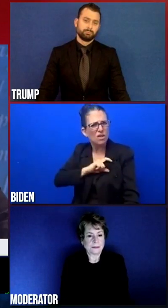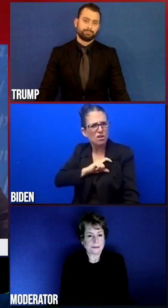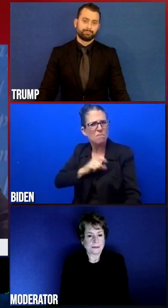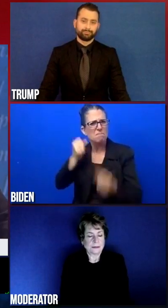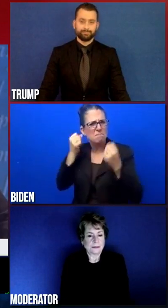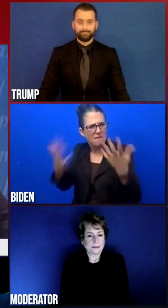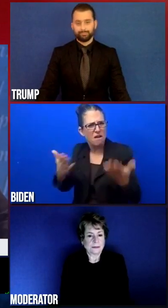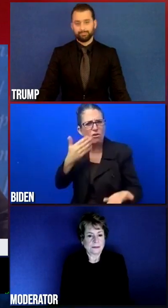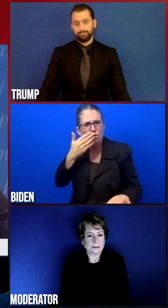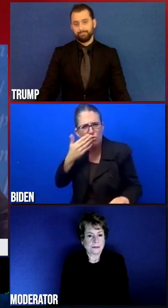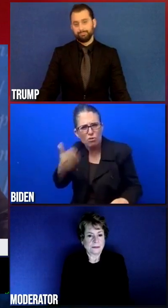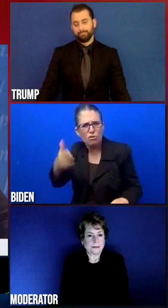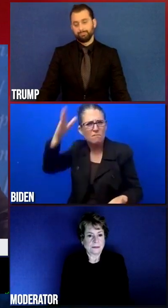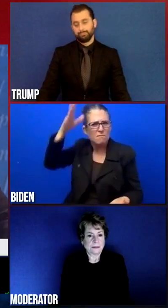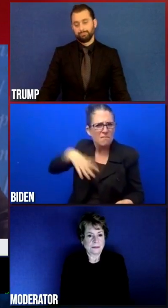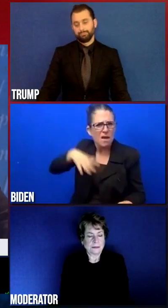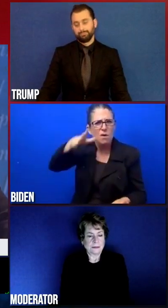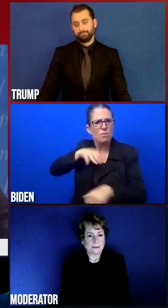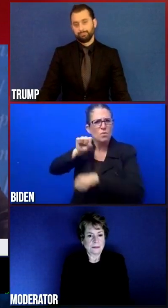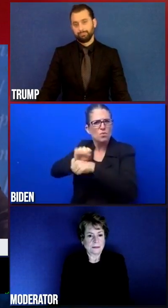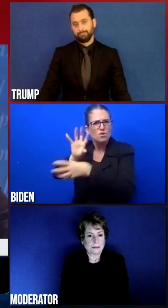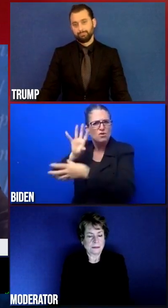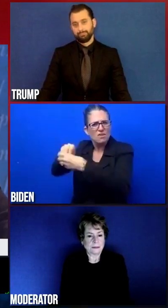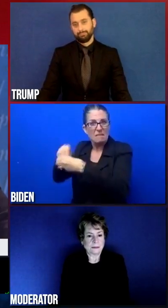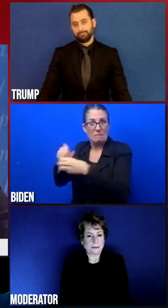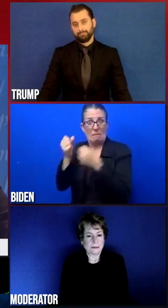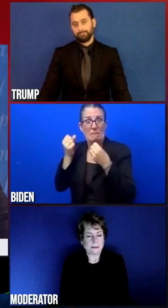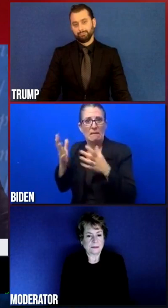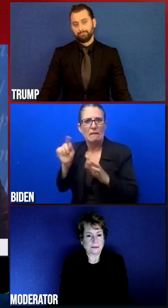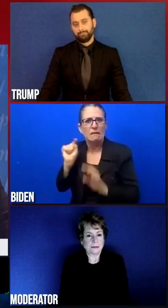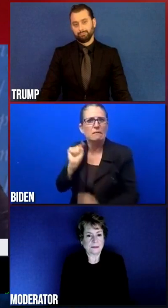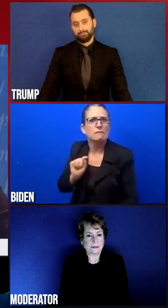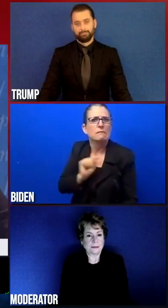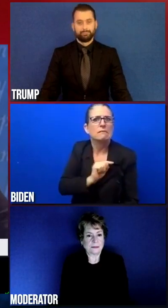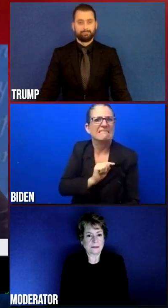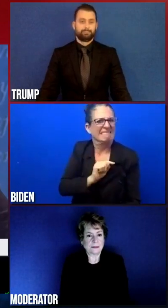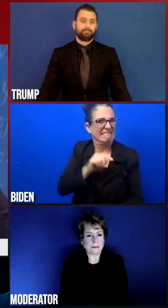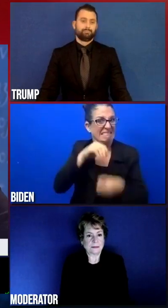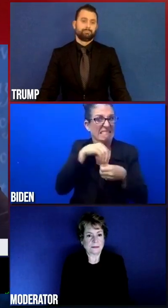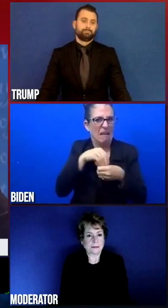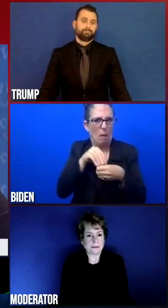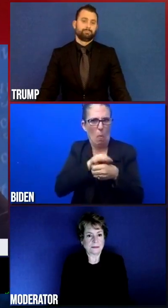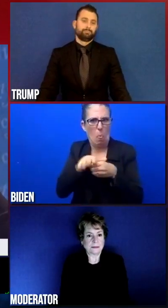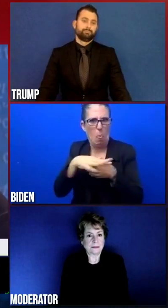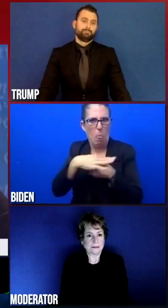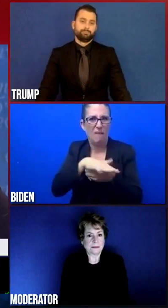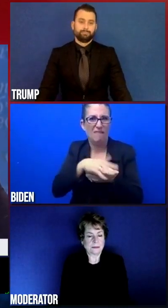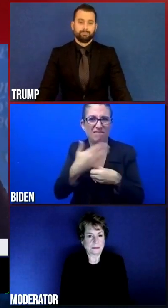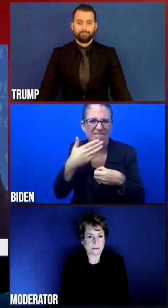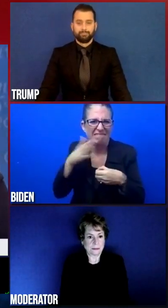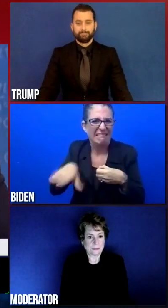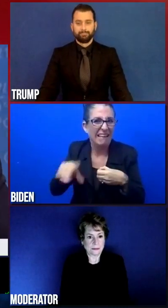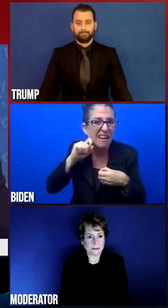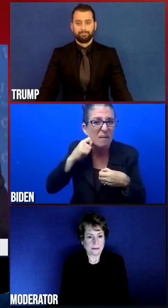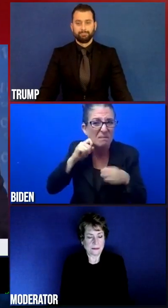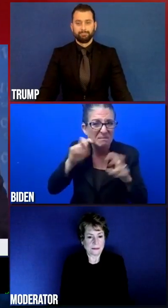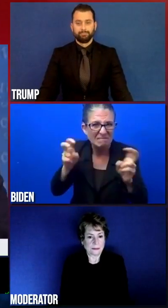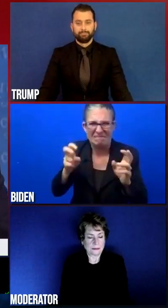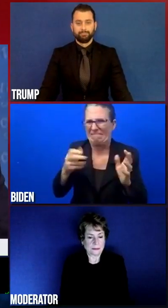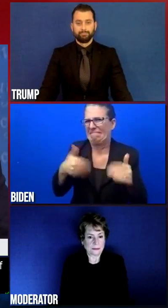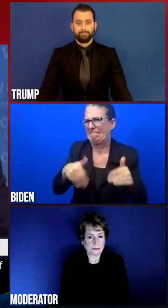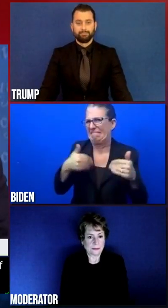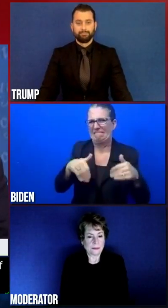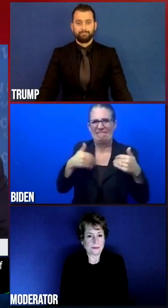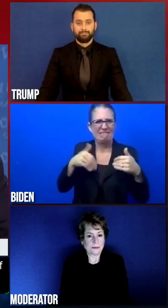out. They have to be held accountable. They have to be held accountable. And what I'm going to do as President of the United States is call